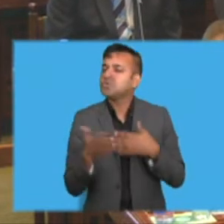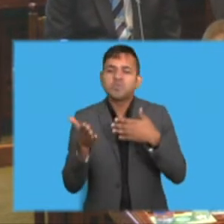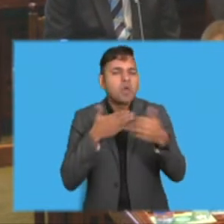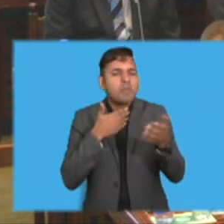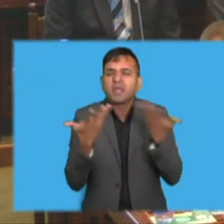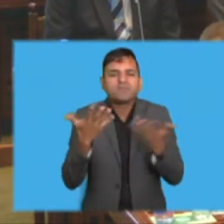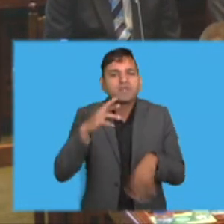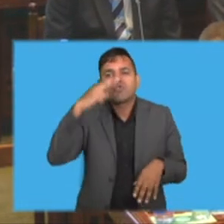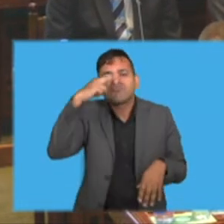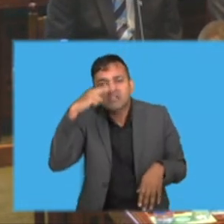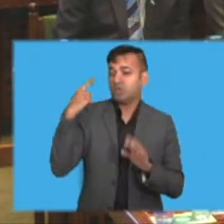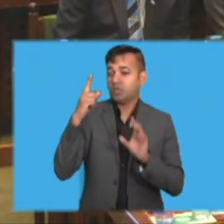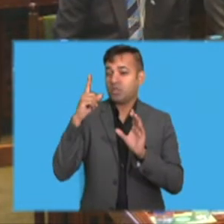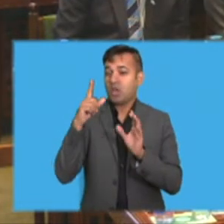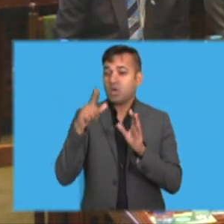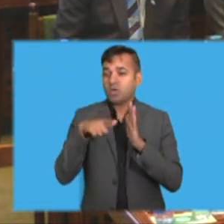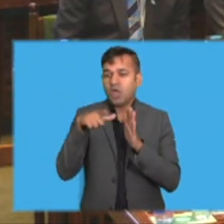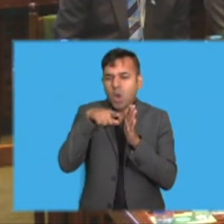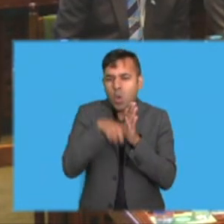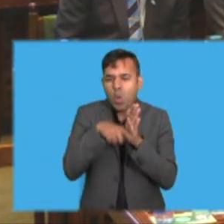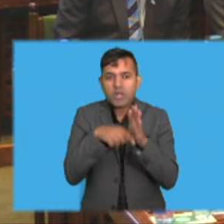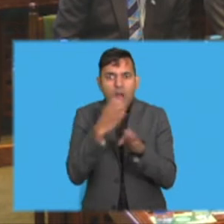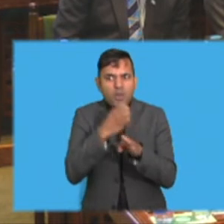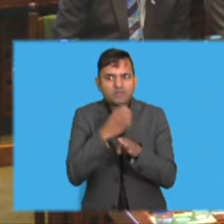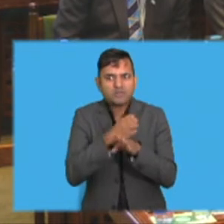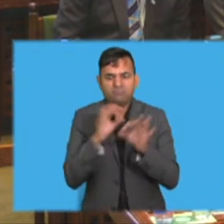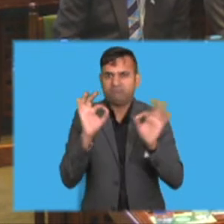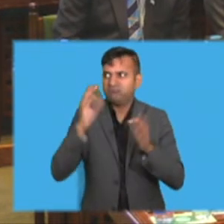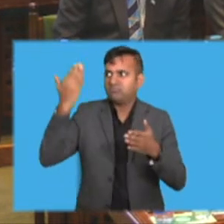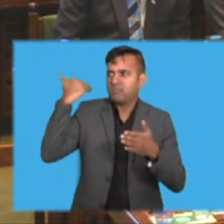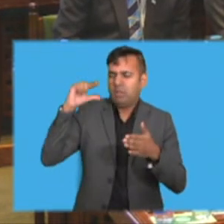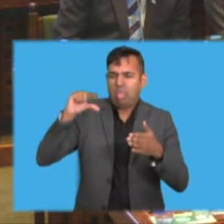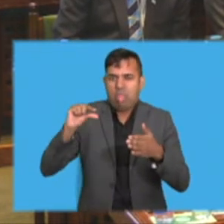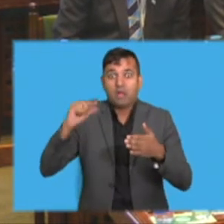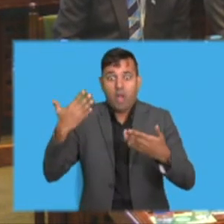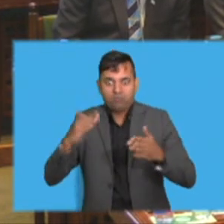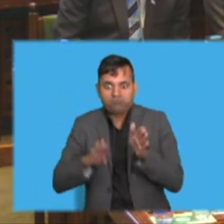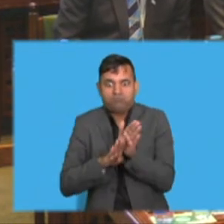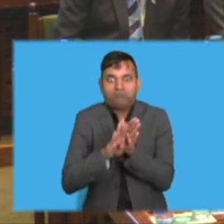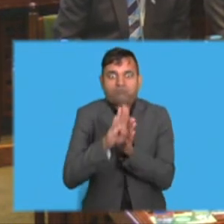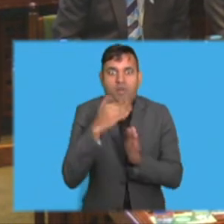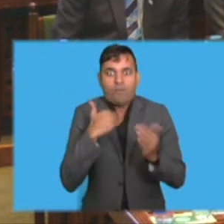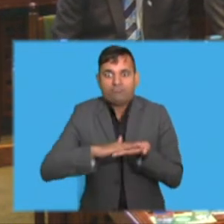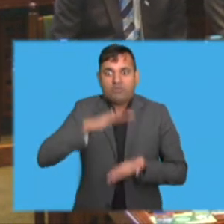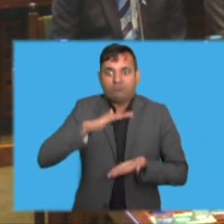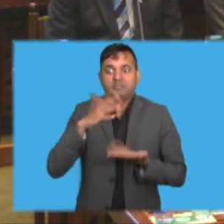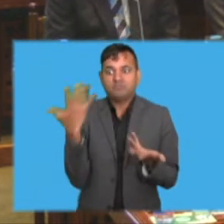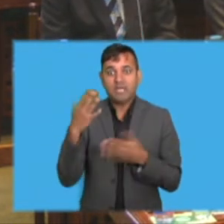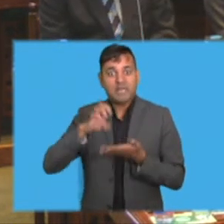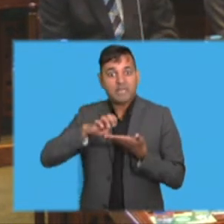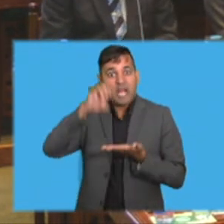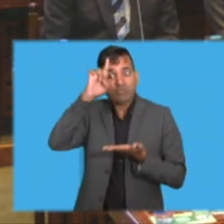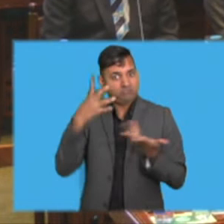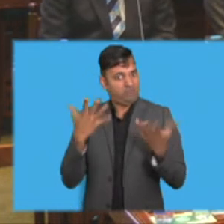religion, their socio-economic status. We've made education free. We've built a